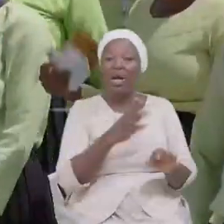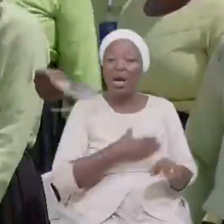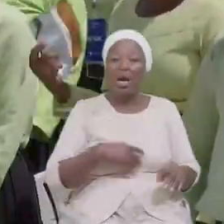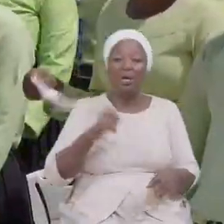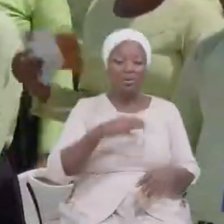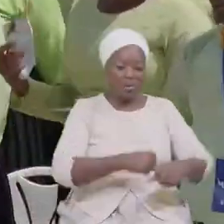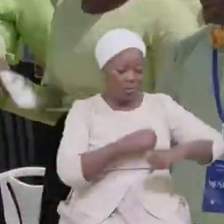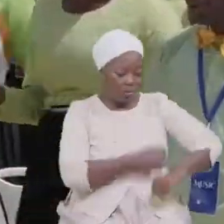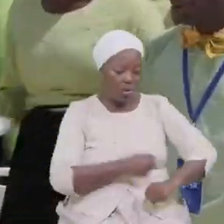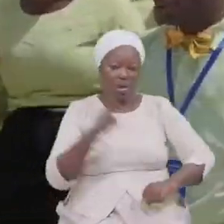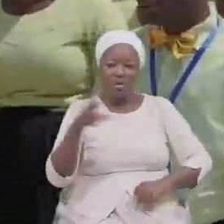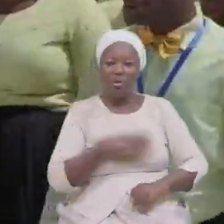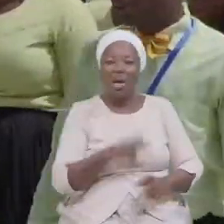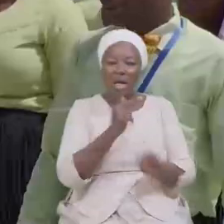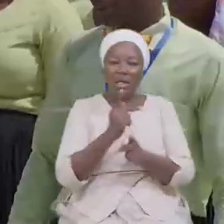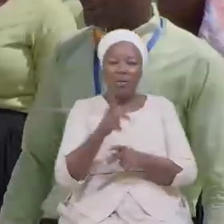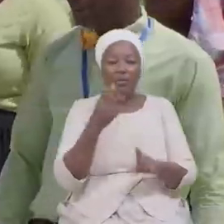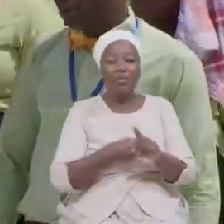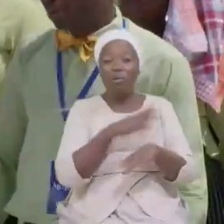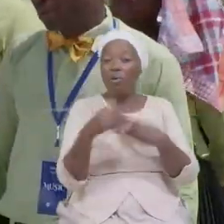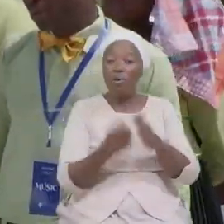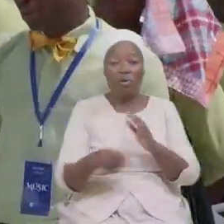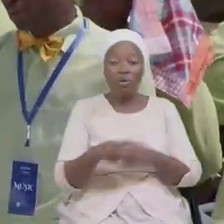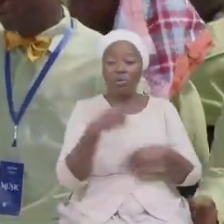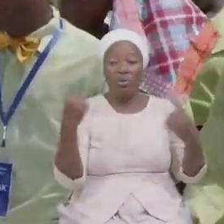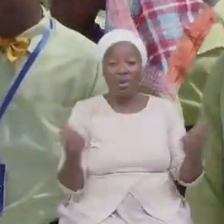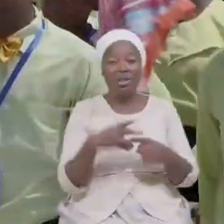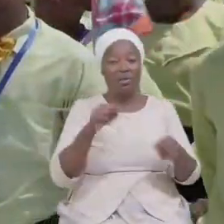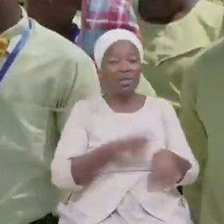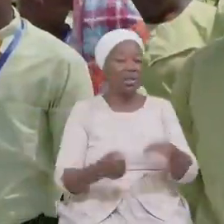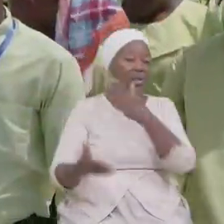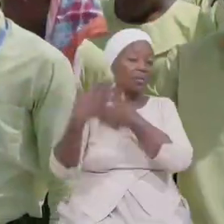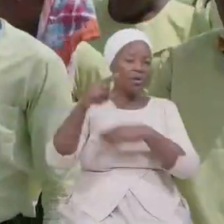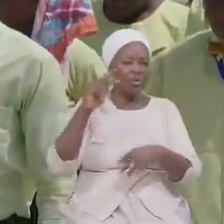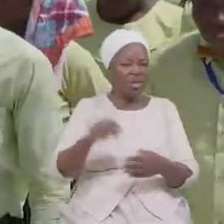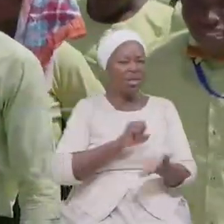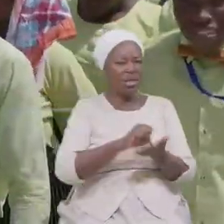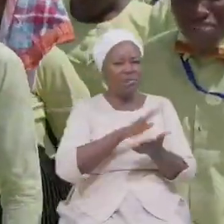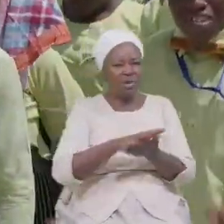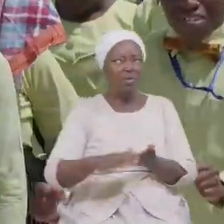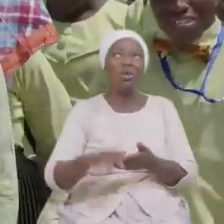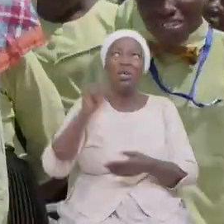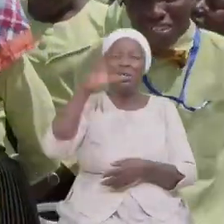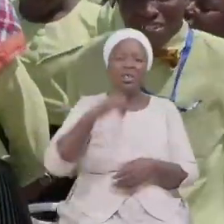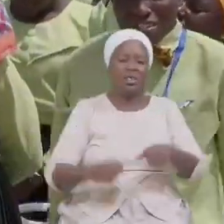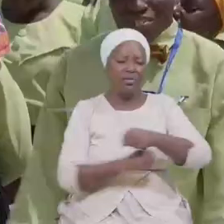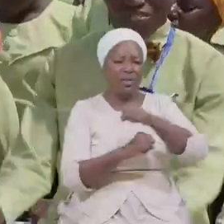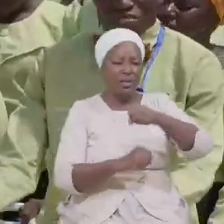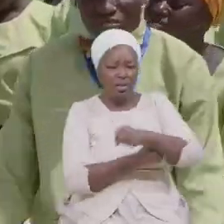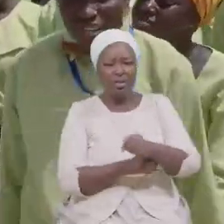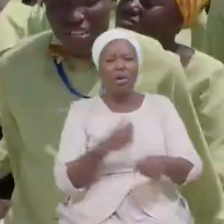you and preserve you from all those sins of the past. You need sanctification. He is the cornerstone of